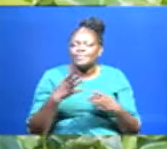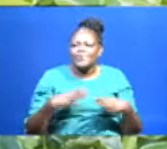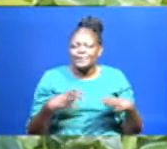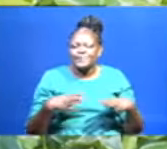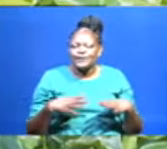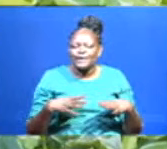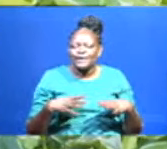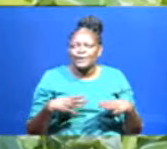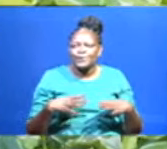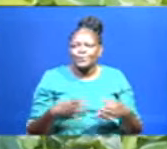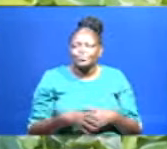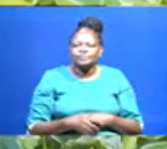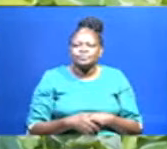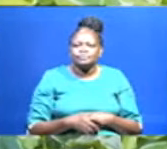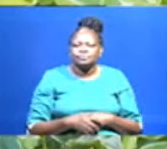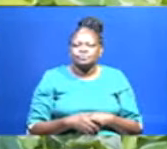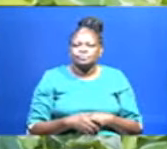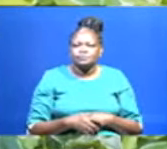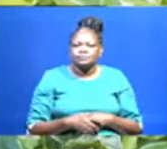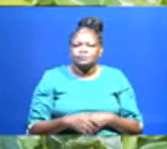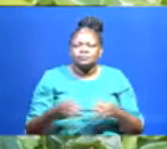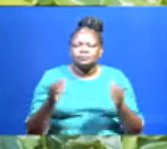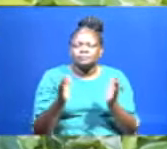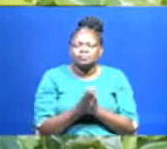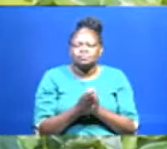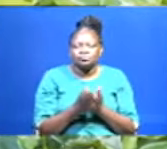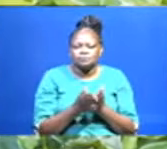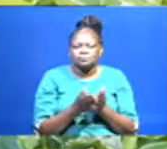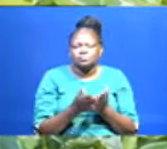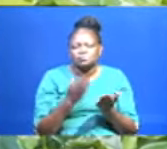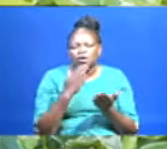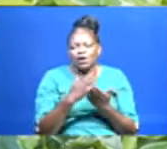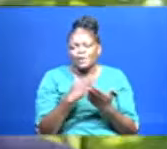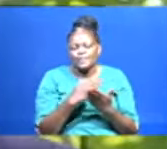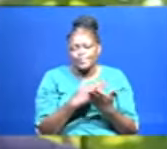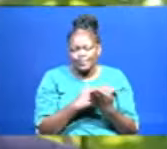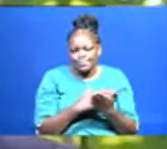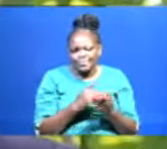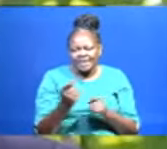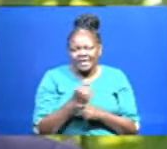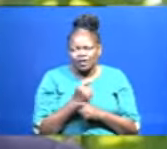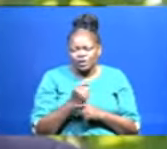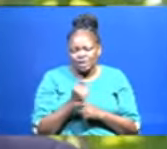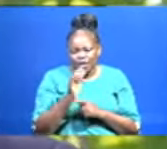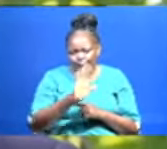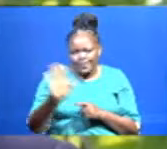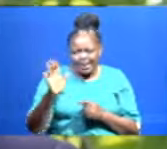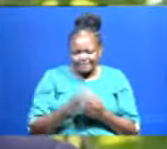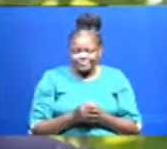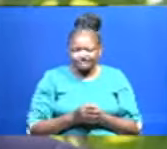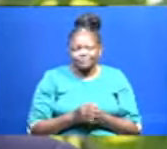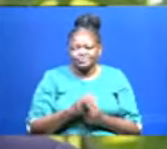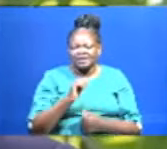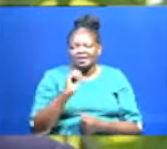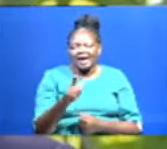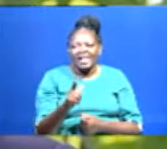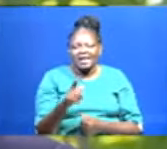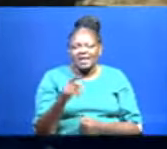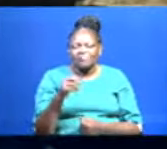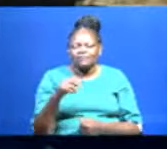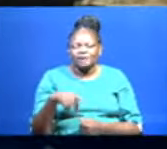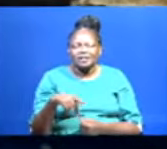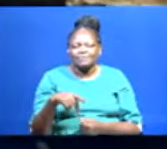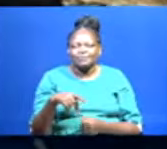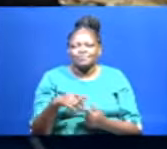recruitment of personnel and programming their training. Lieutenant Colonel Philip Kiprotich